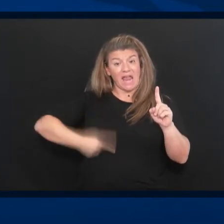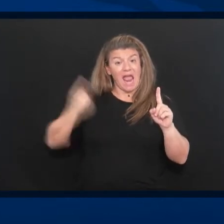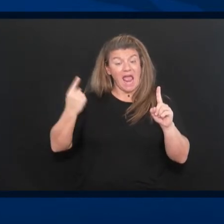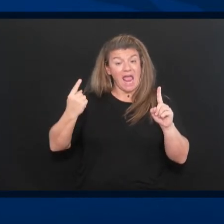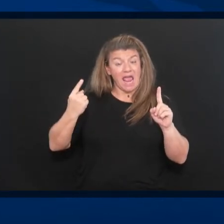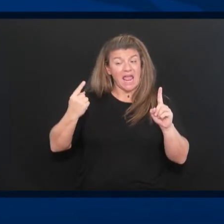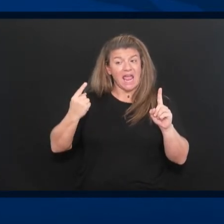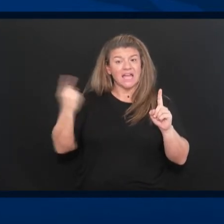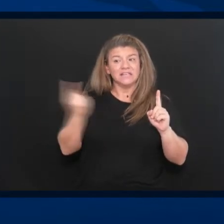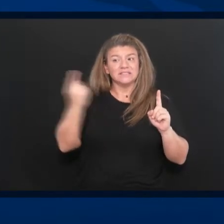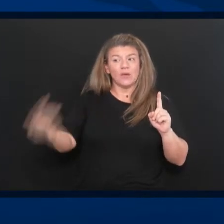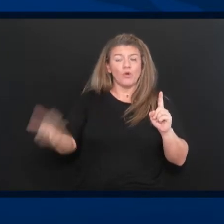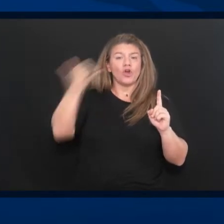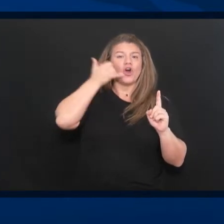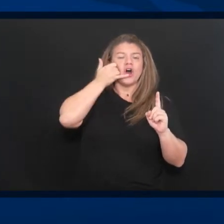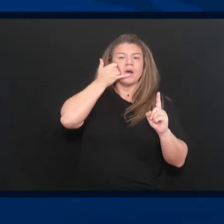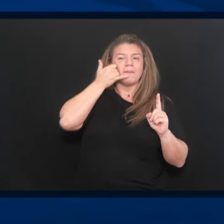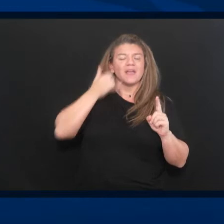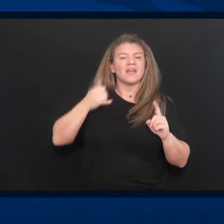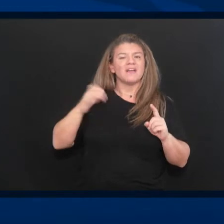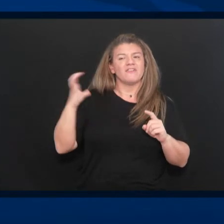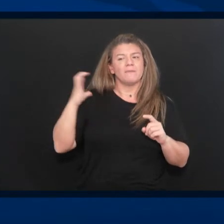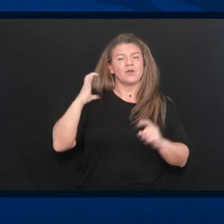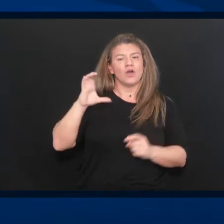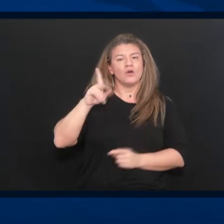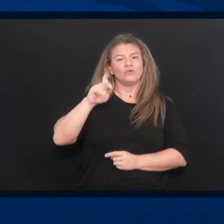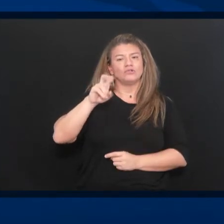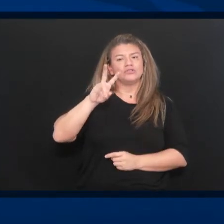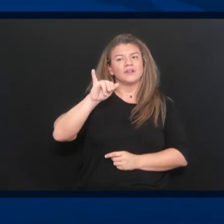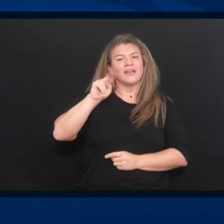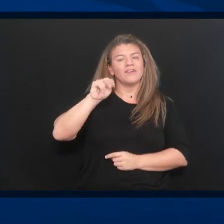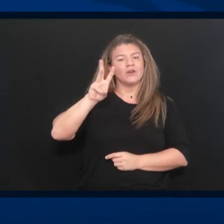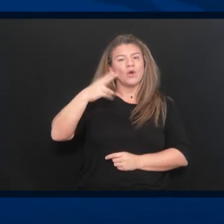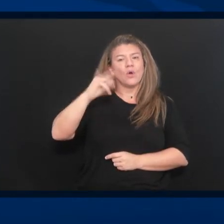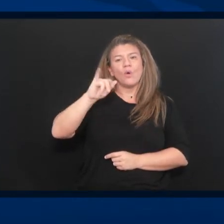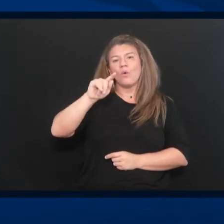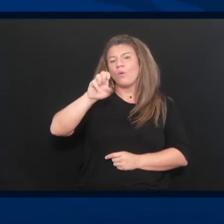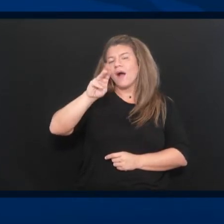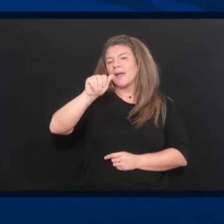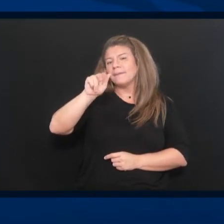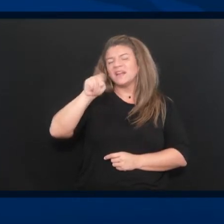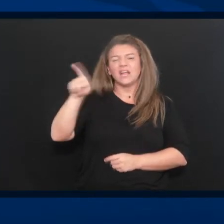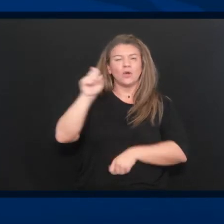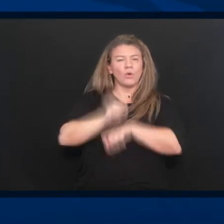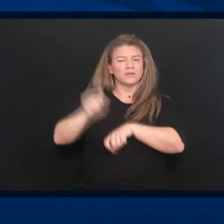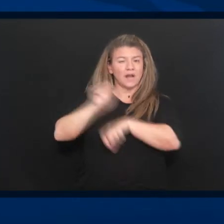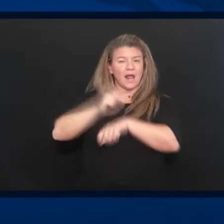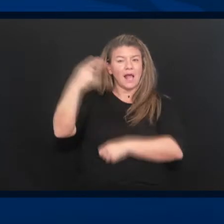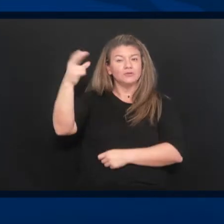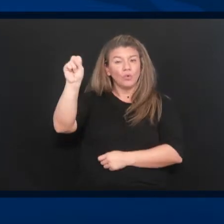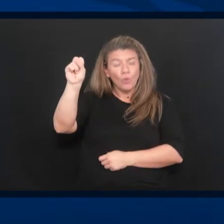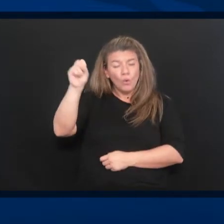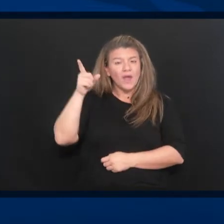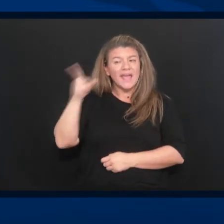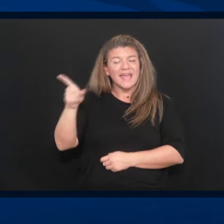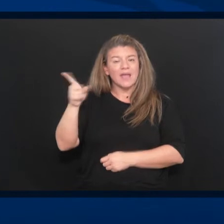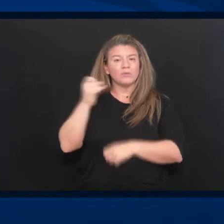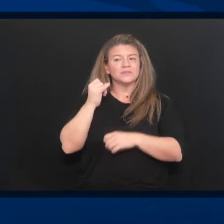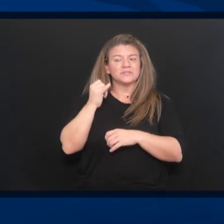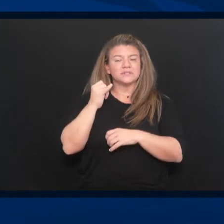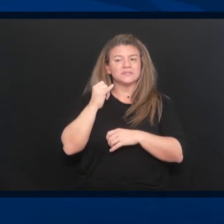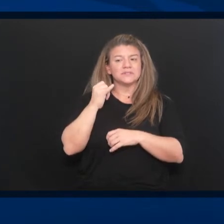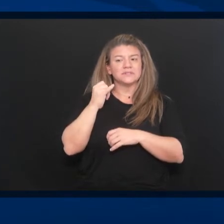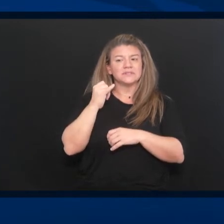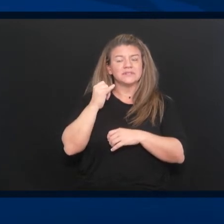at our radio station from Coach Kevin Whiteman from Frankfort High School, who was in attendance when his